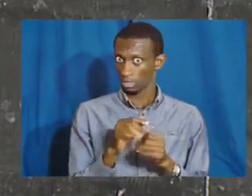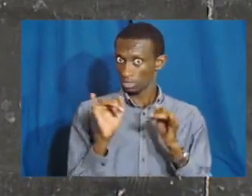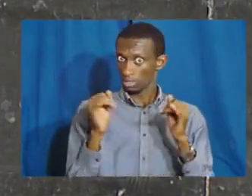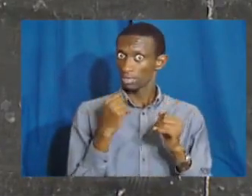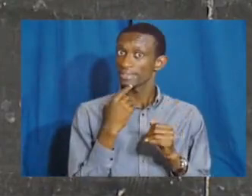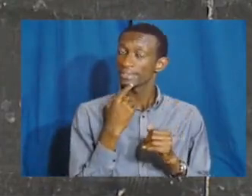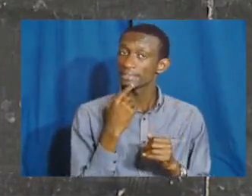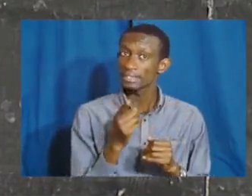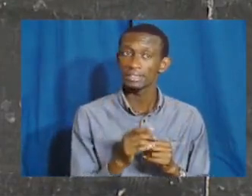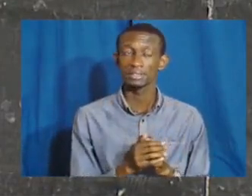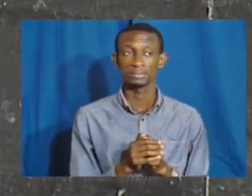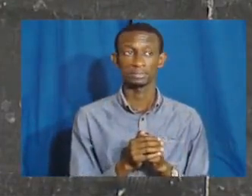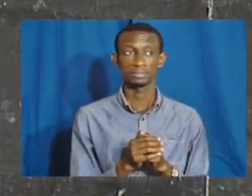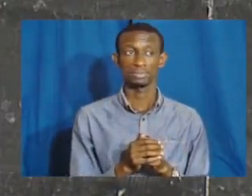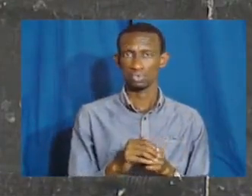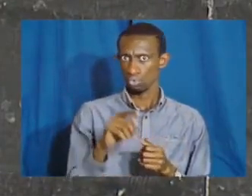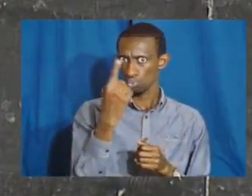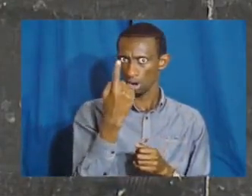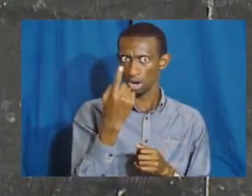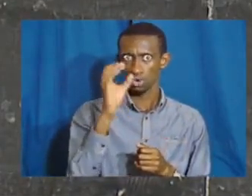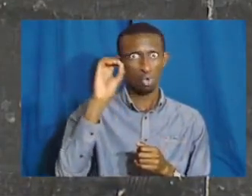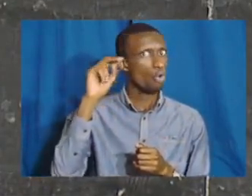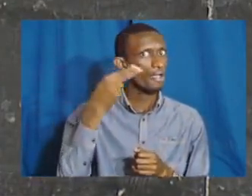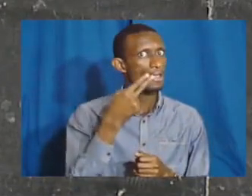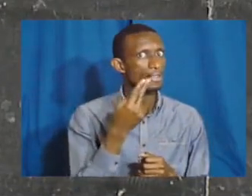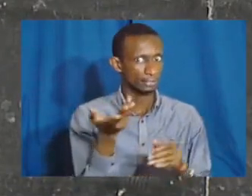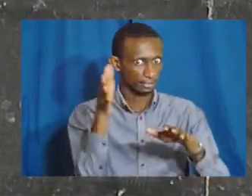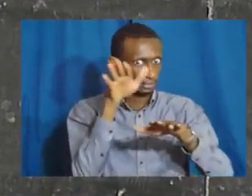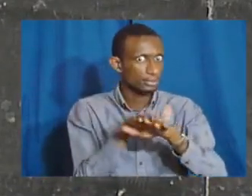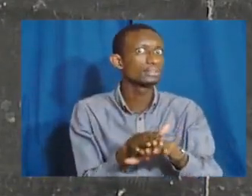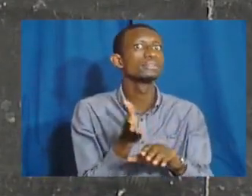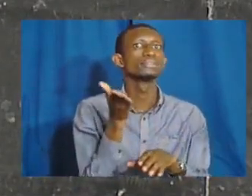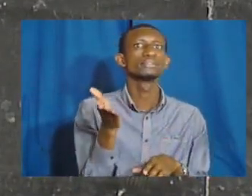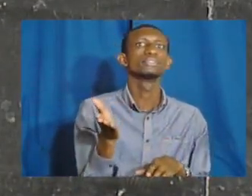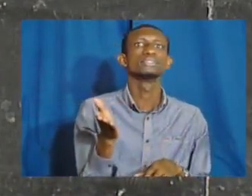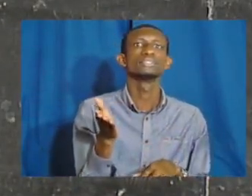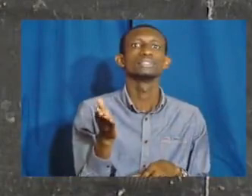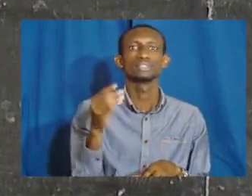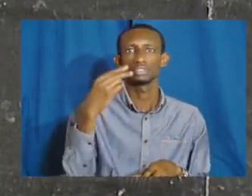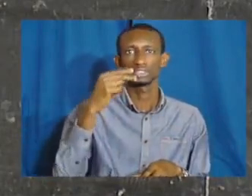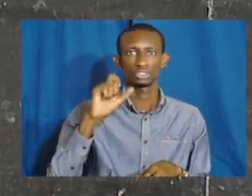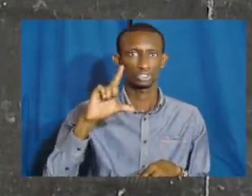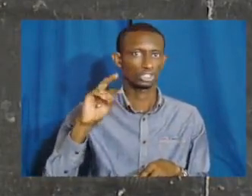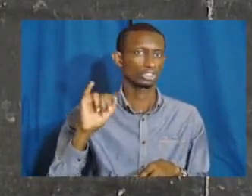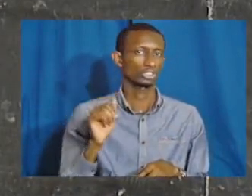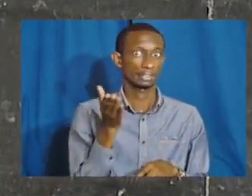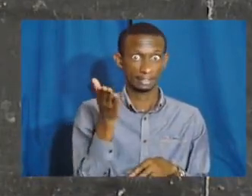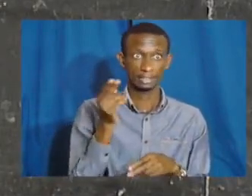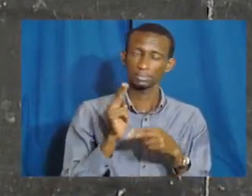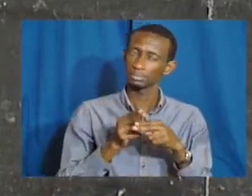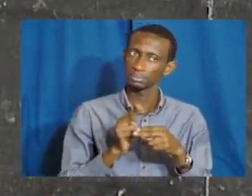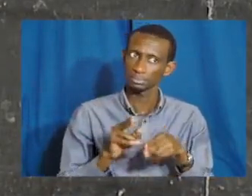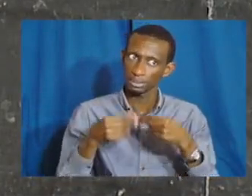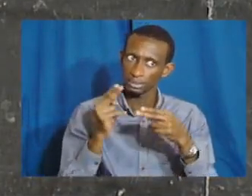one OH attached to the chain, then that one is monohydric.